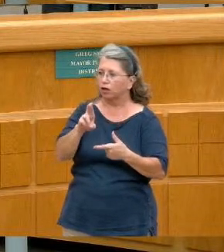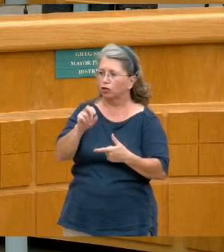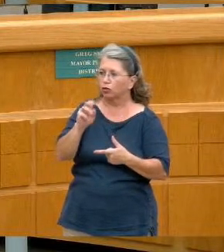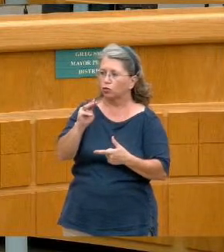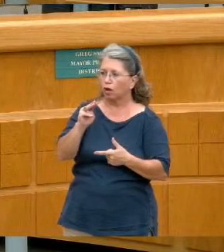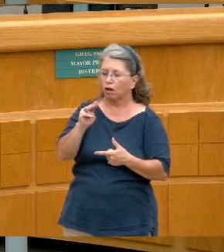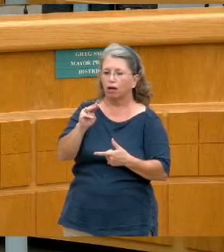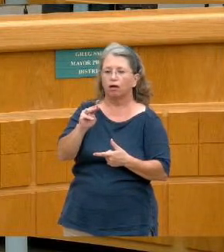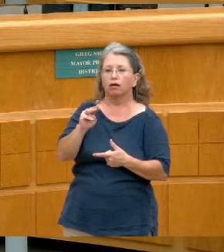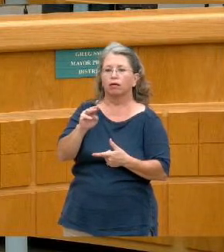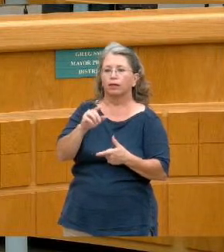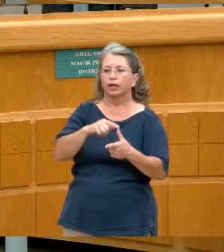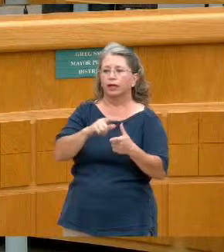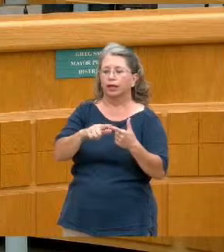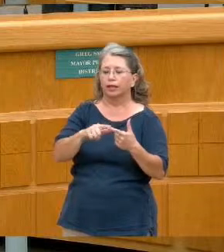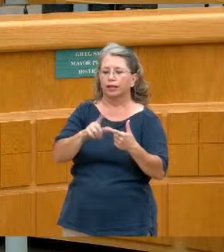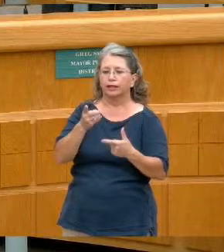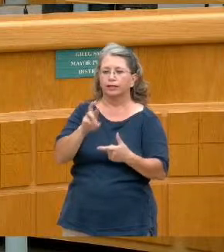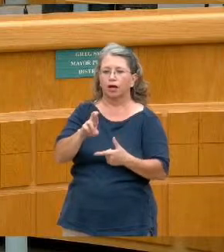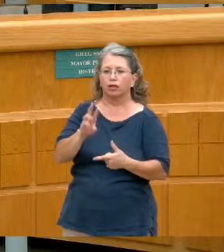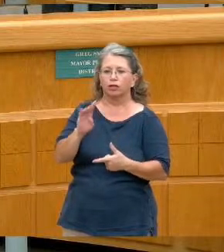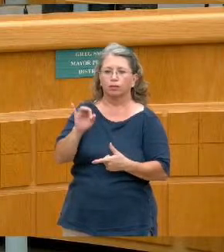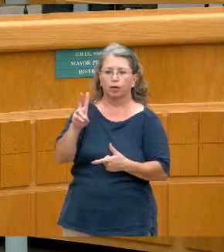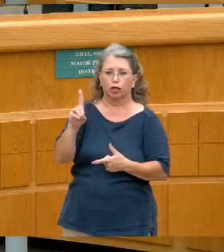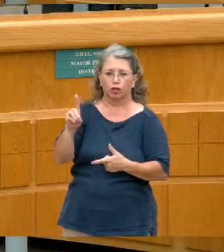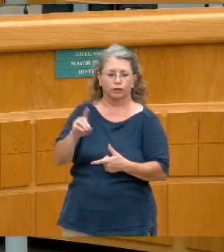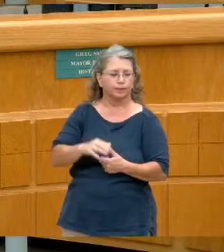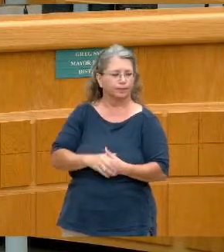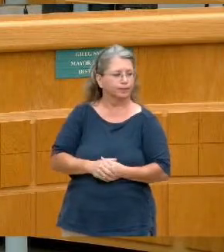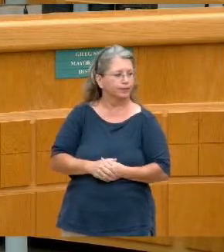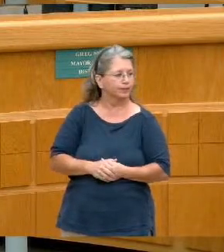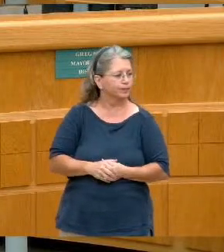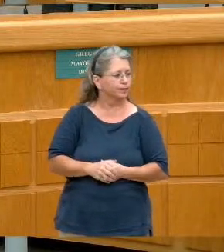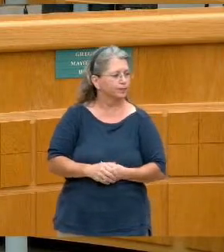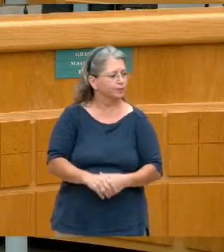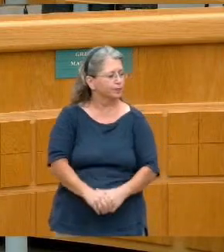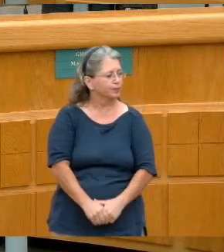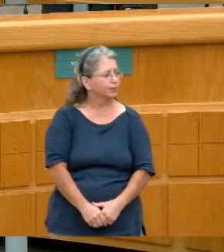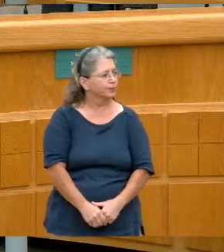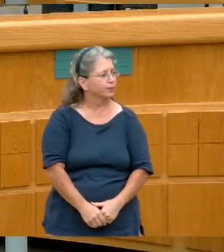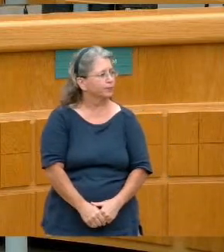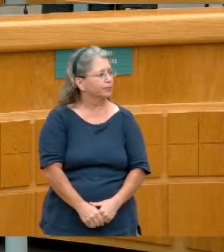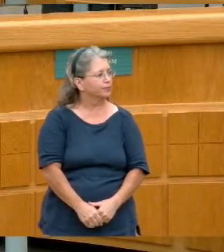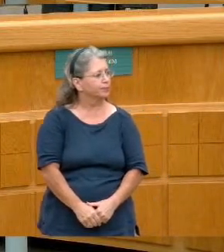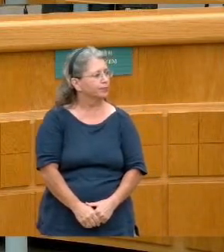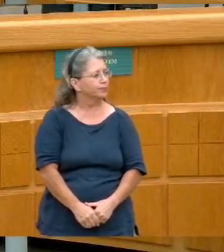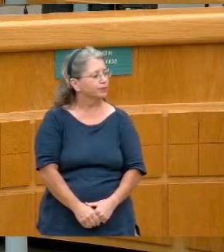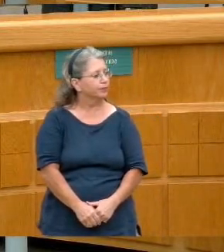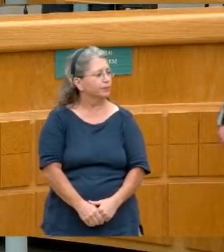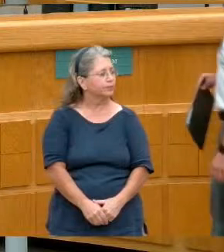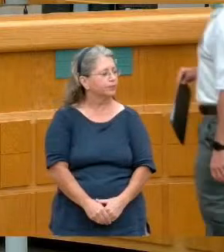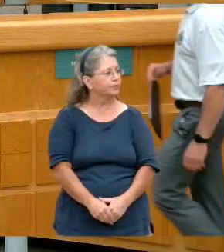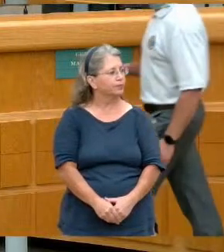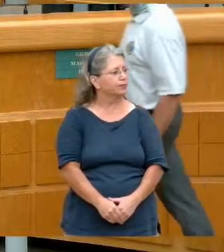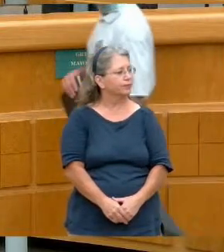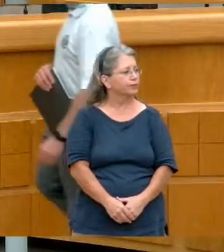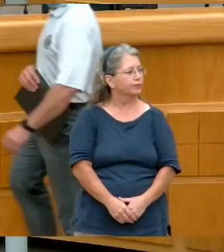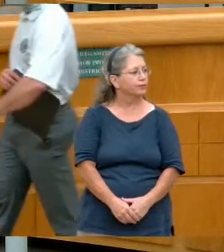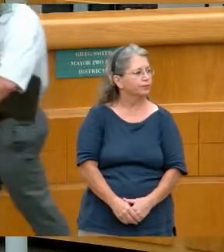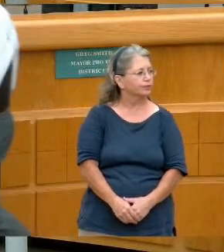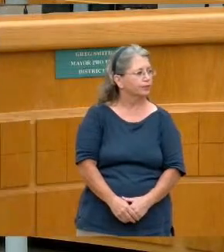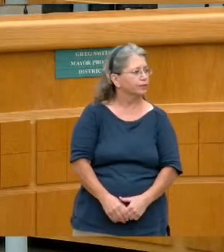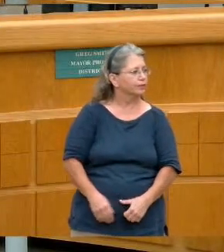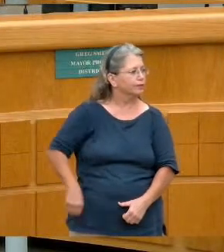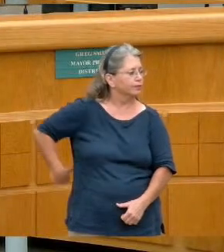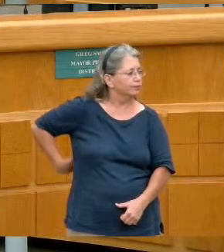Dr. Bird with his more extensive presentation. Quiero dar un resumen y actualización en